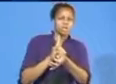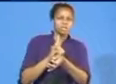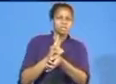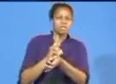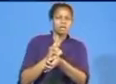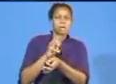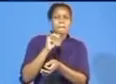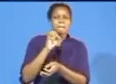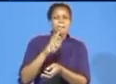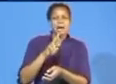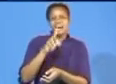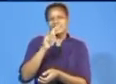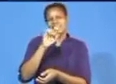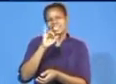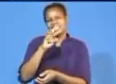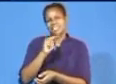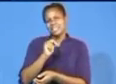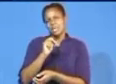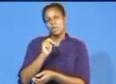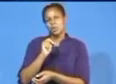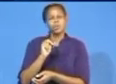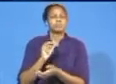He challenged my mind to search.